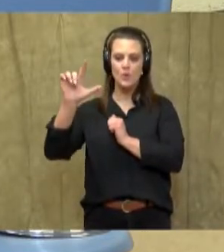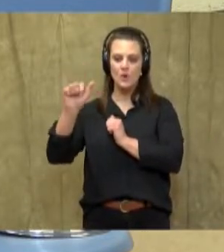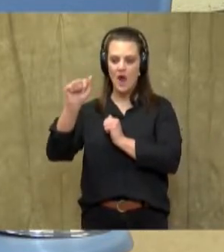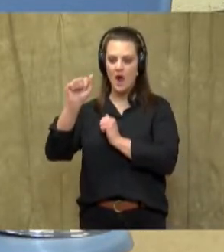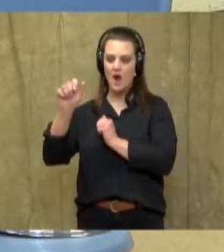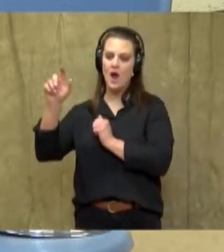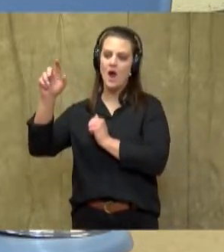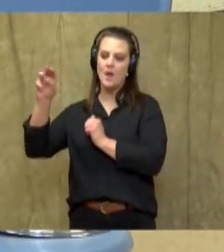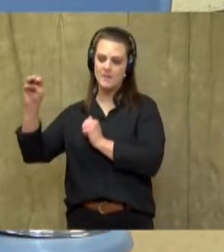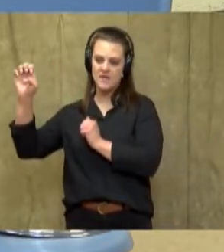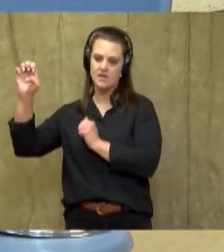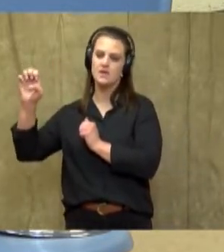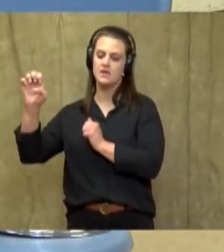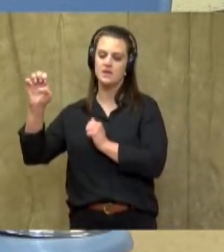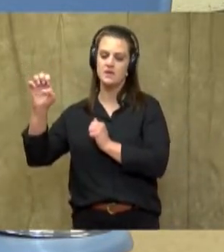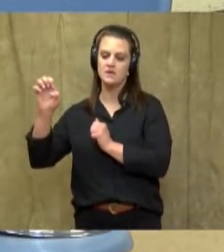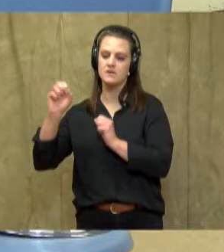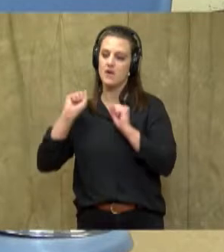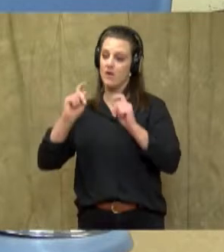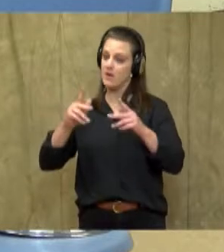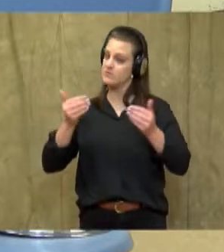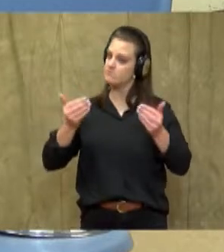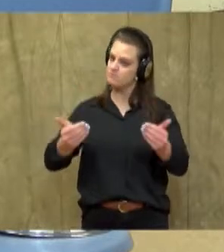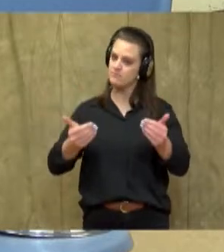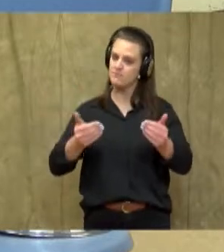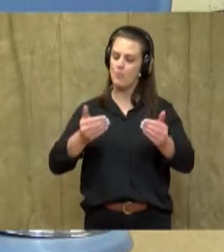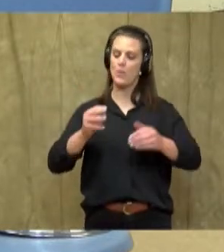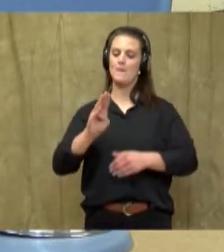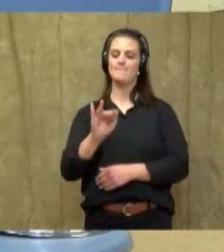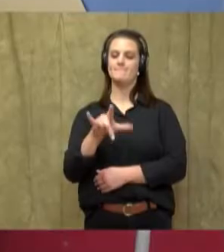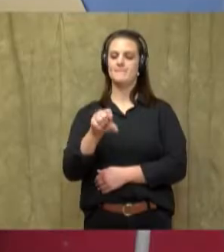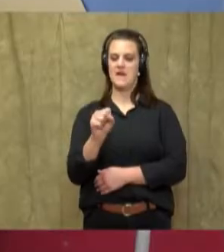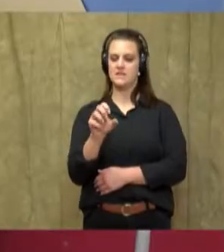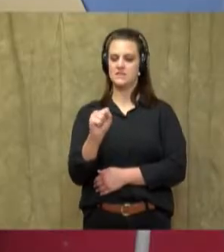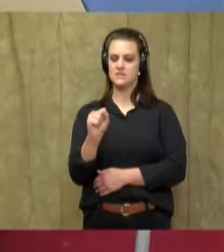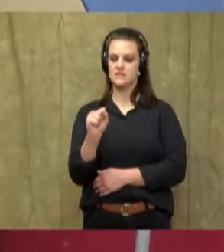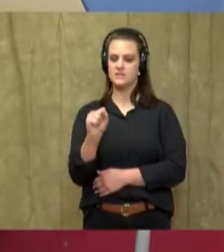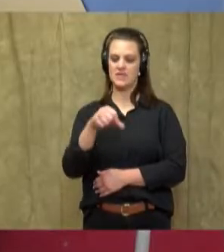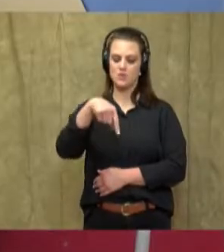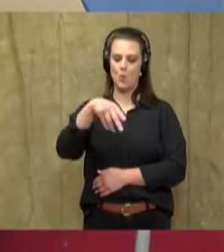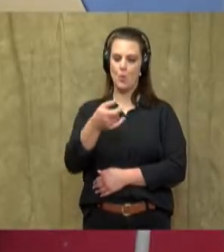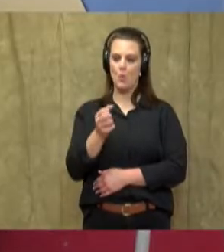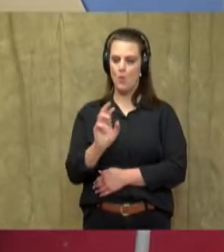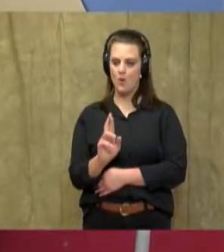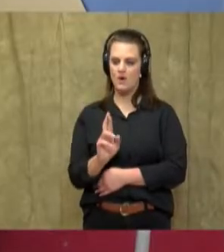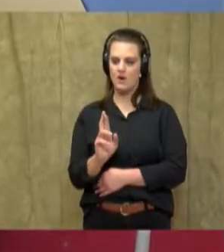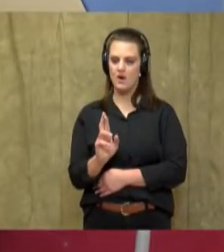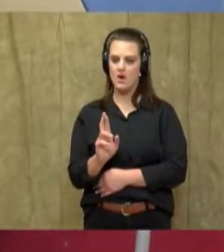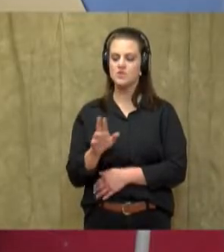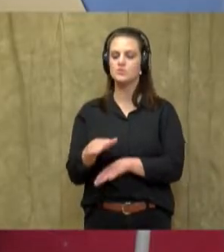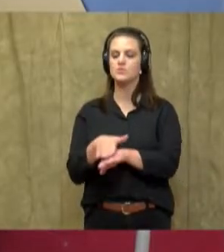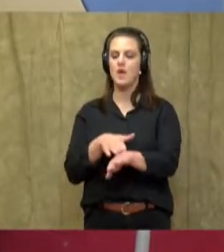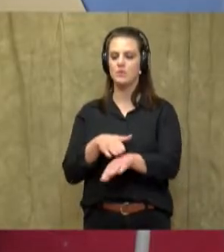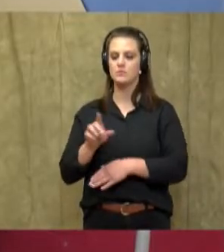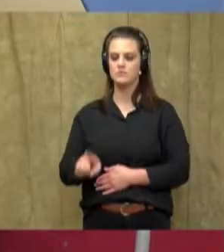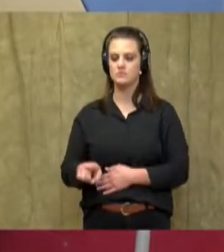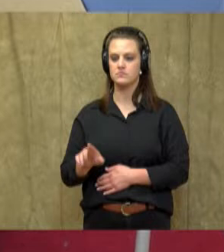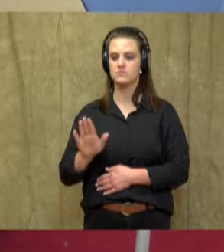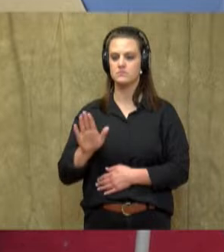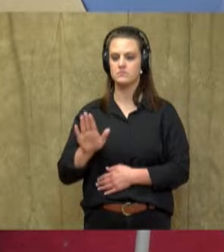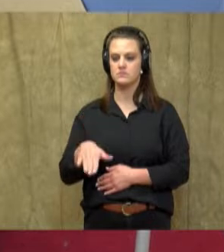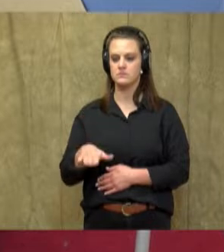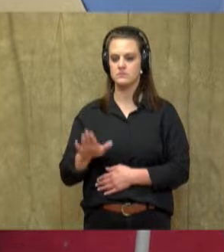melody that you'll learn throughout this lesson. So let's start with our bass drum, quarter notes on that top line, nice and slow.